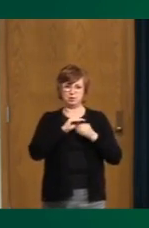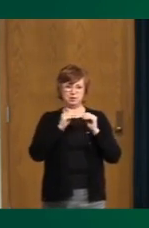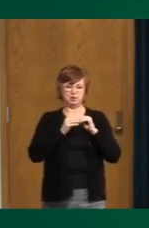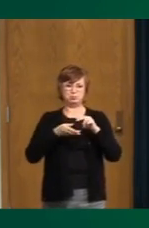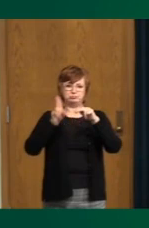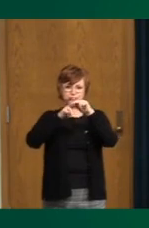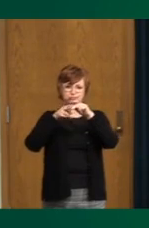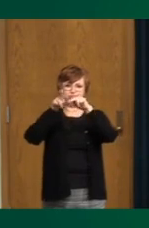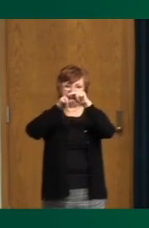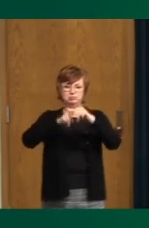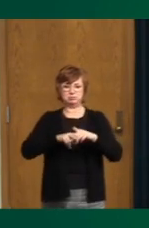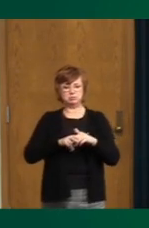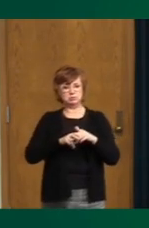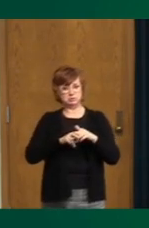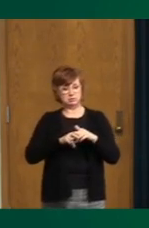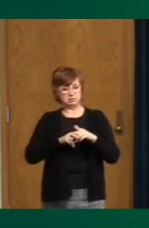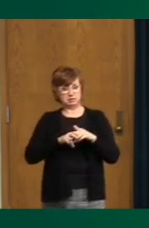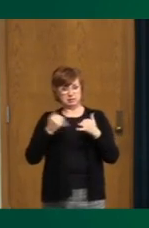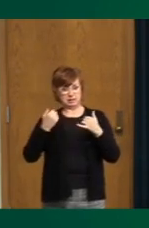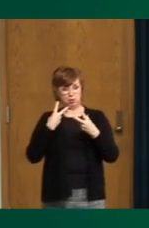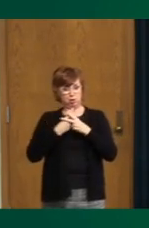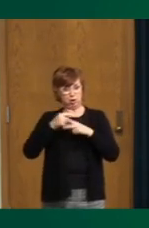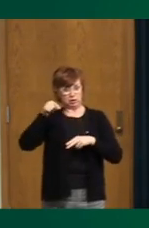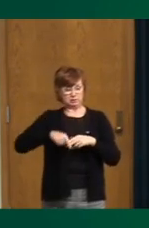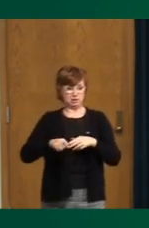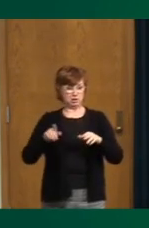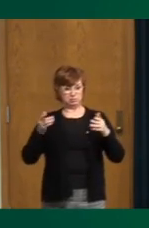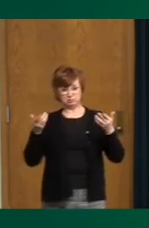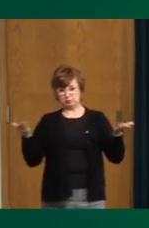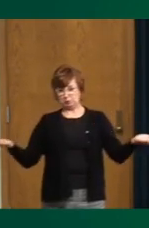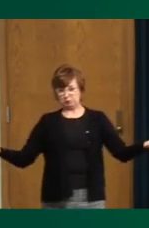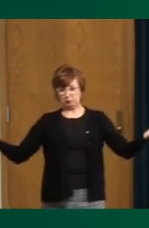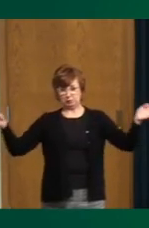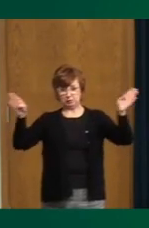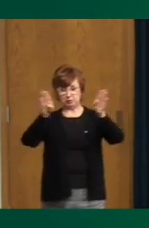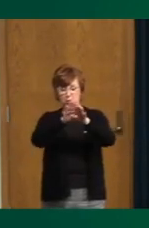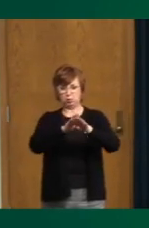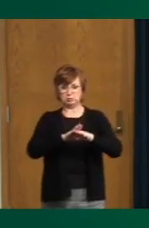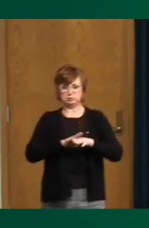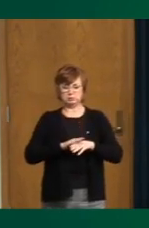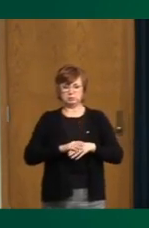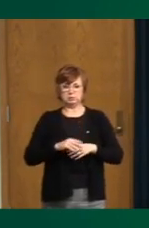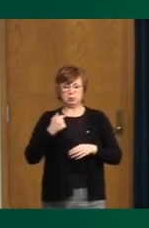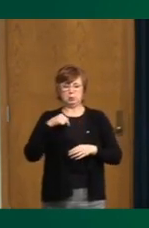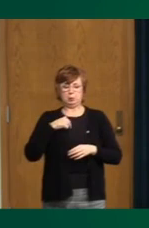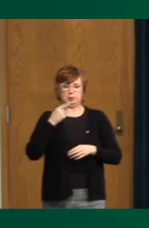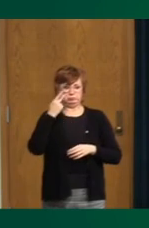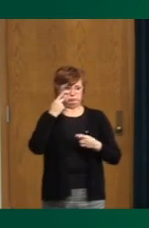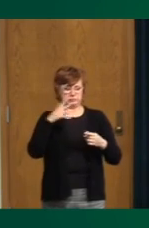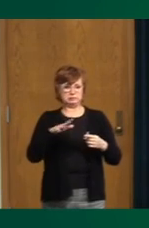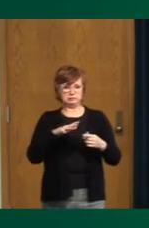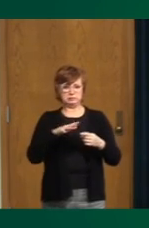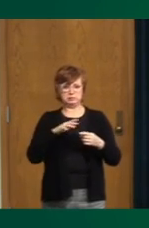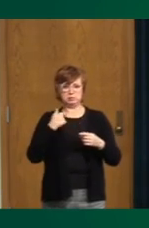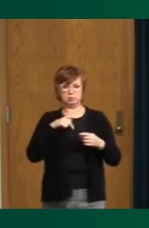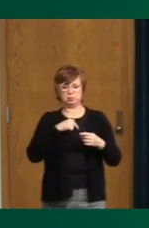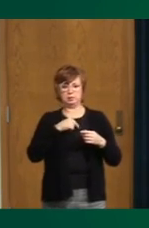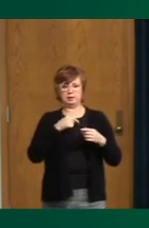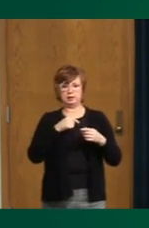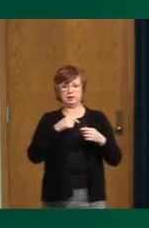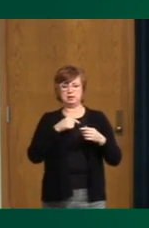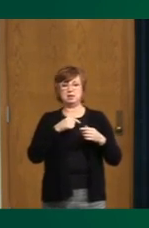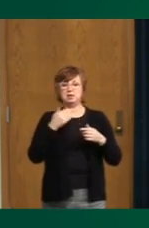or a lockdown at this point in time? The consequences are there, and they're quite severe. We lost